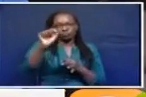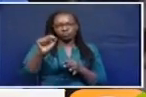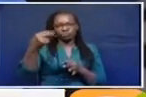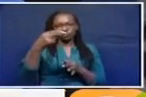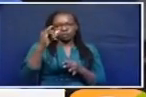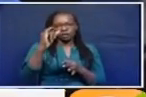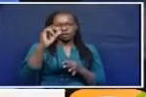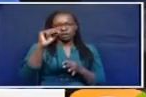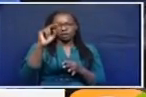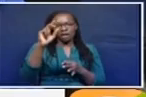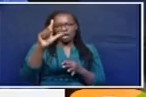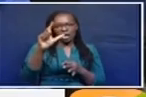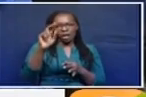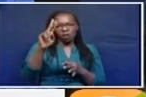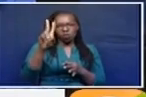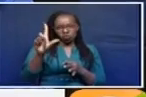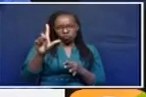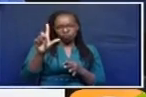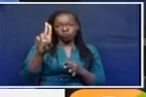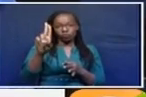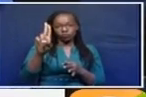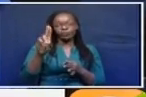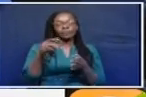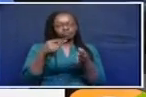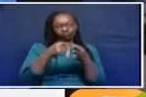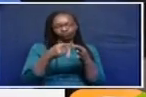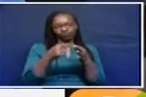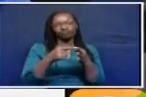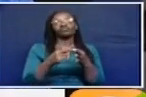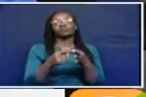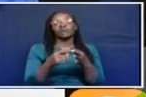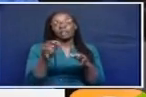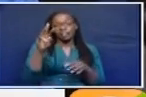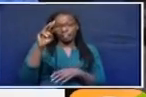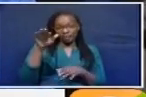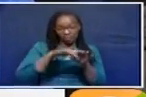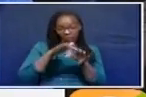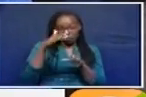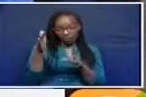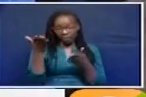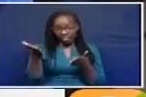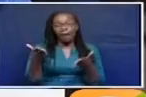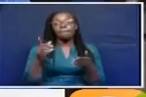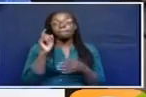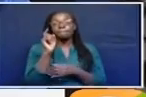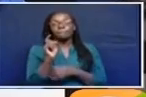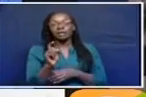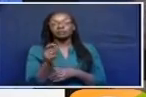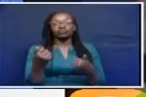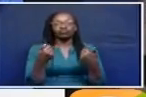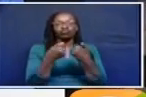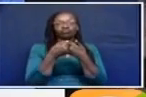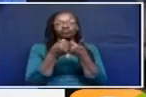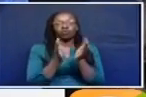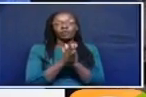in Shinyalu constituency, the sitting Member of Parliament, Silvers Anami, will have to square it out